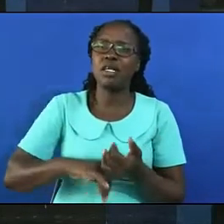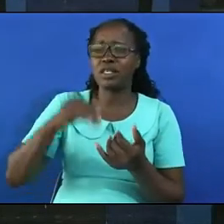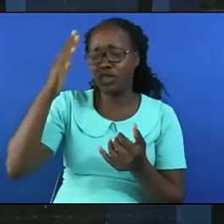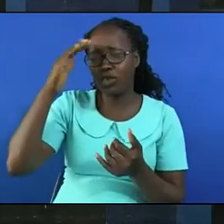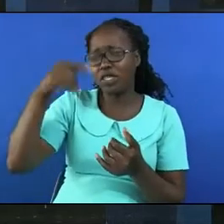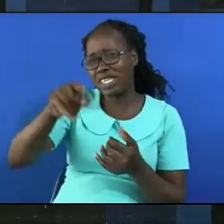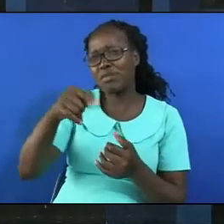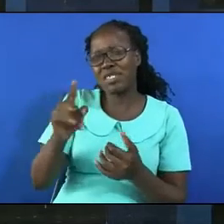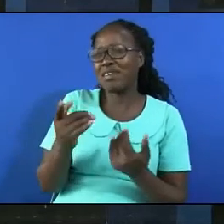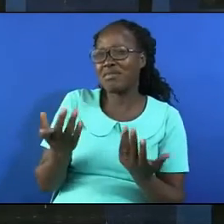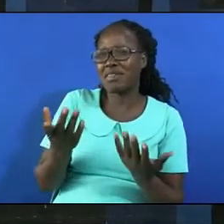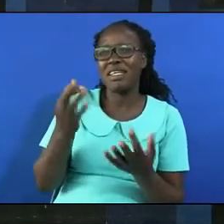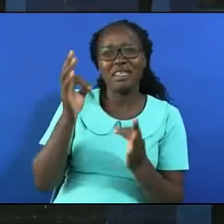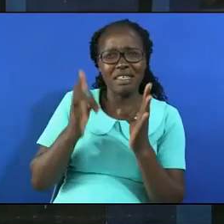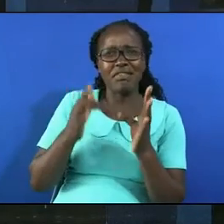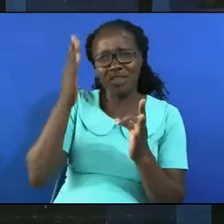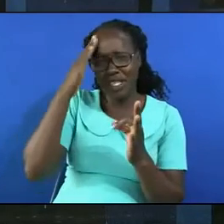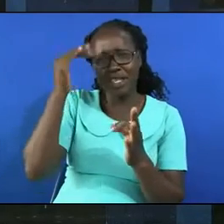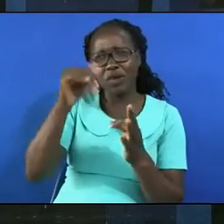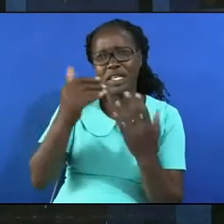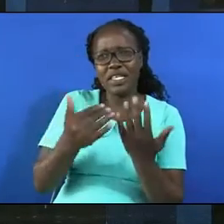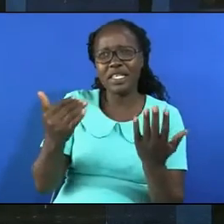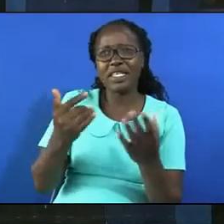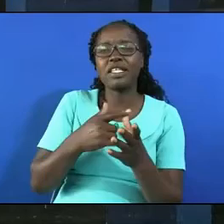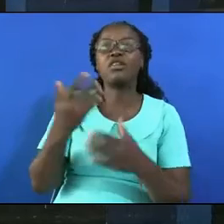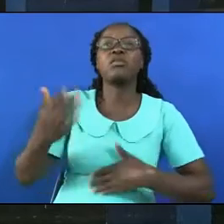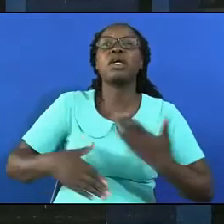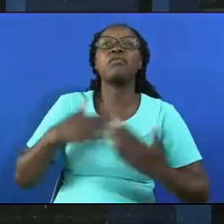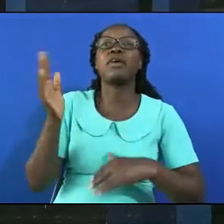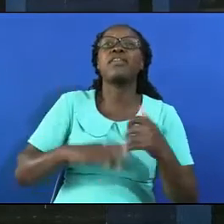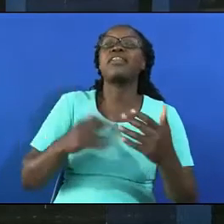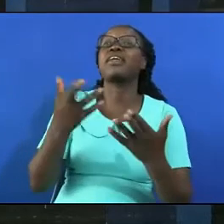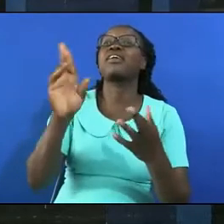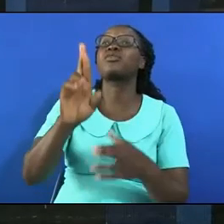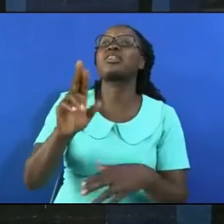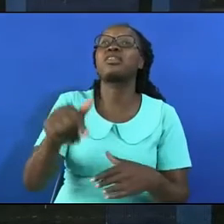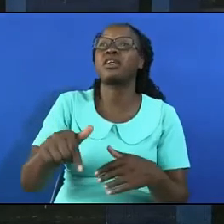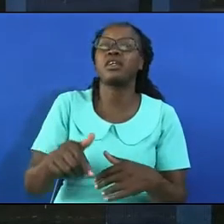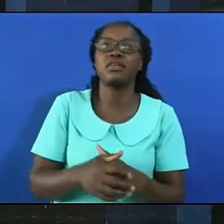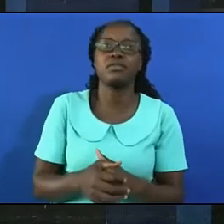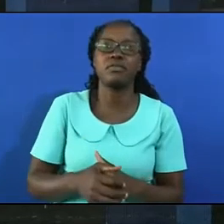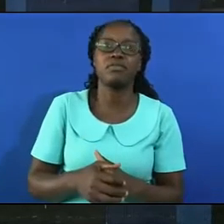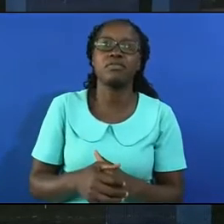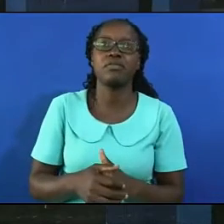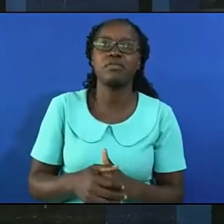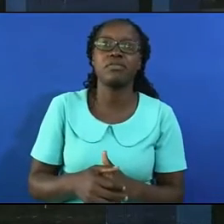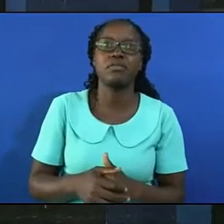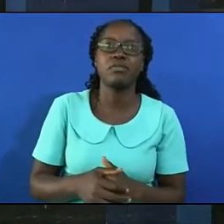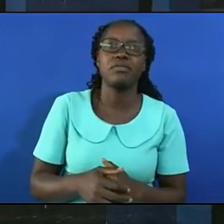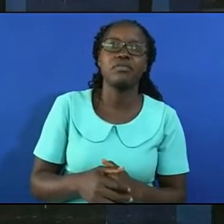know themselves. If they knew anything, they would be happier than they are today.